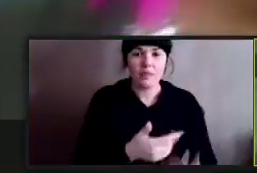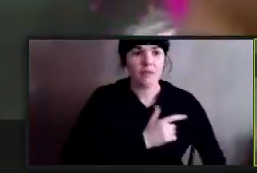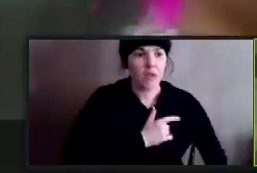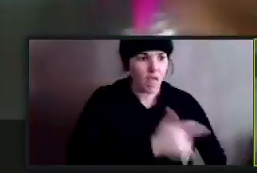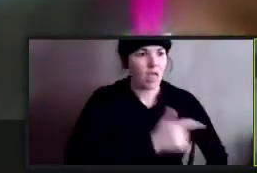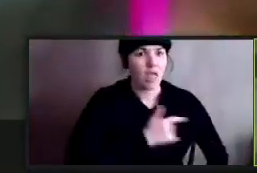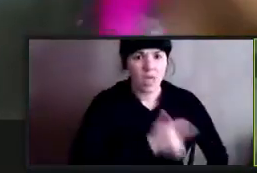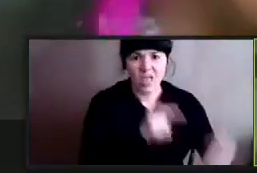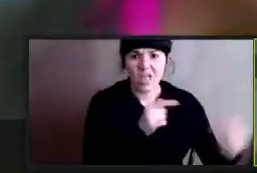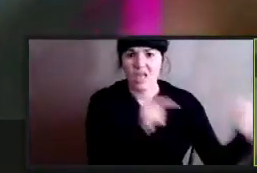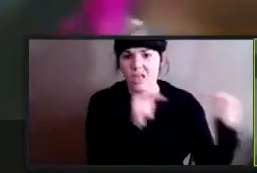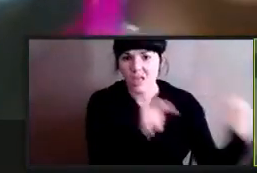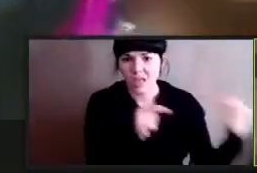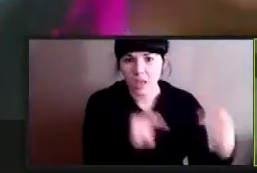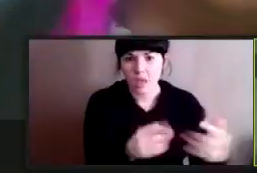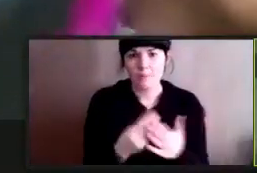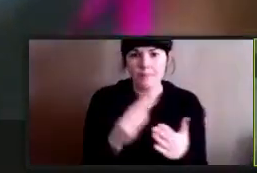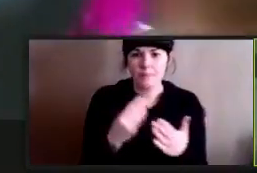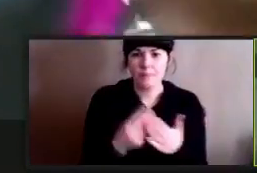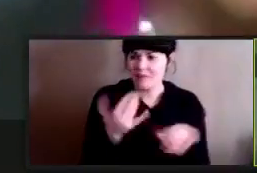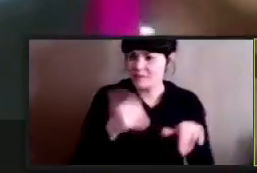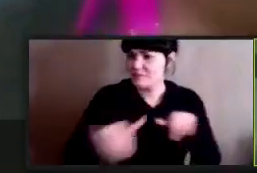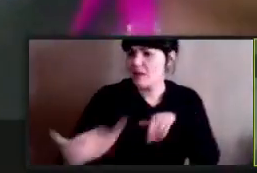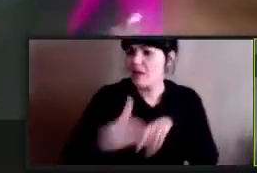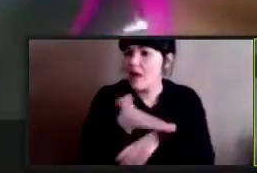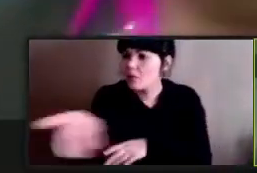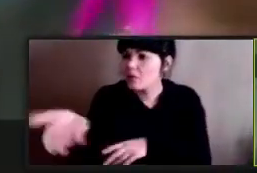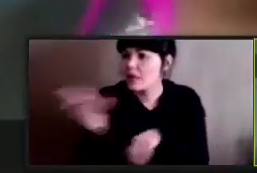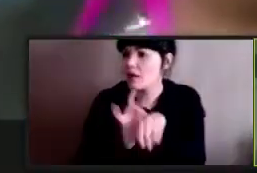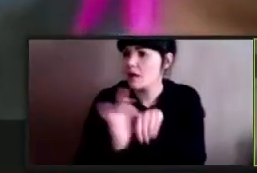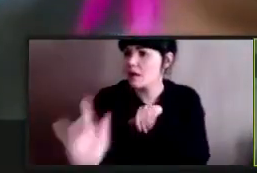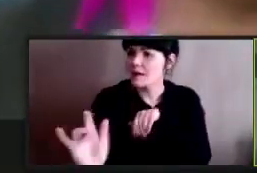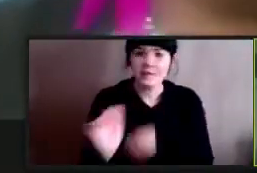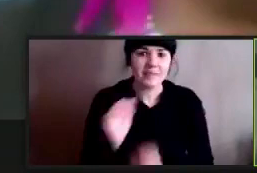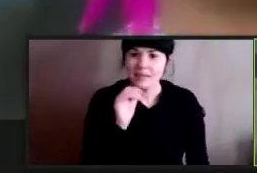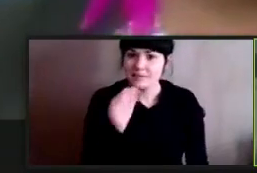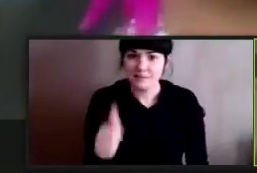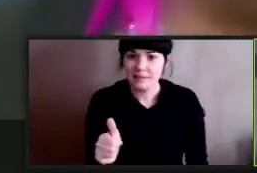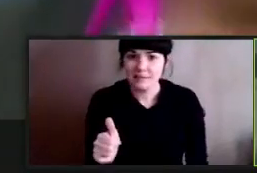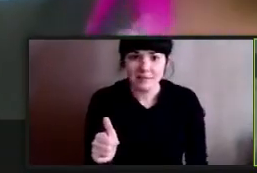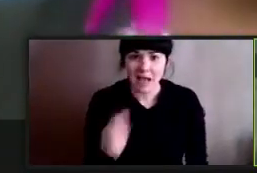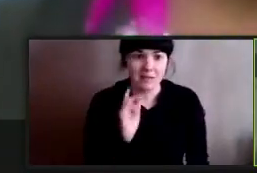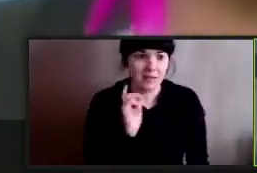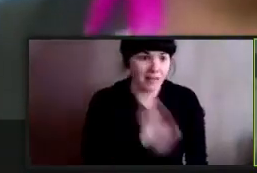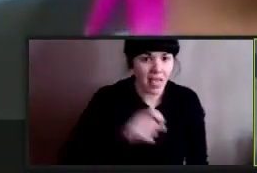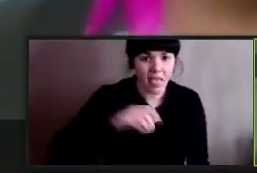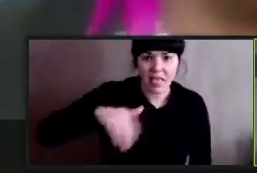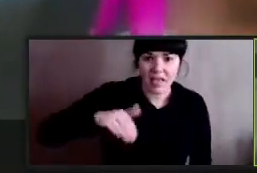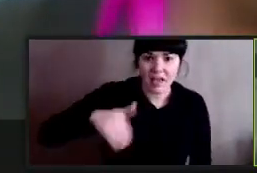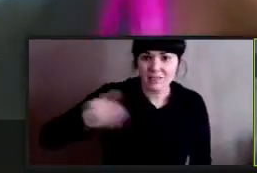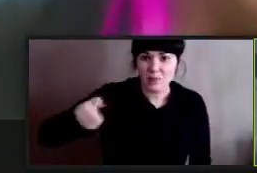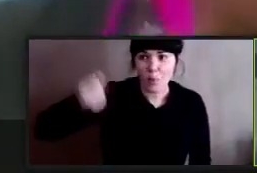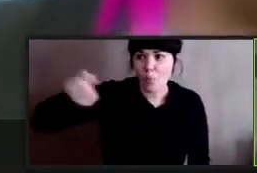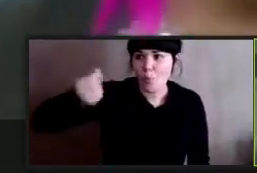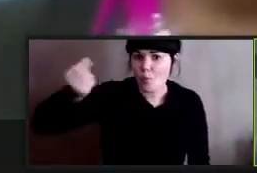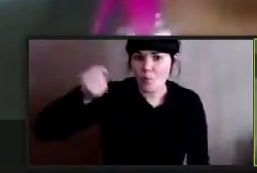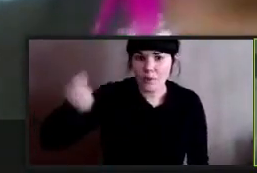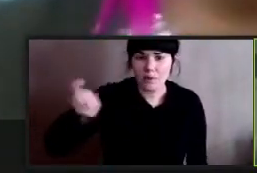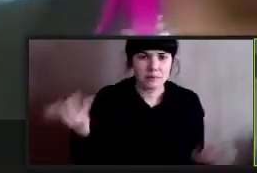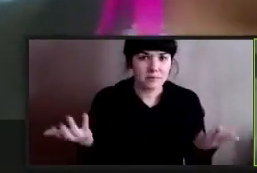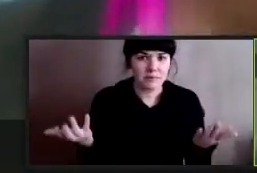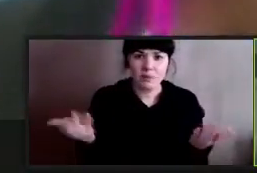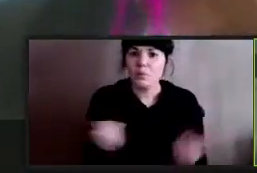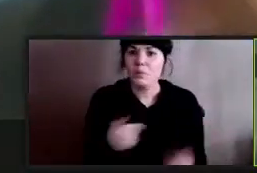there's money that's still out there that's still not assigned. Who wants to deal with that? Call these legislators now, flood their